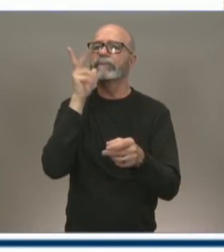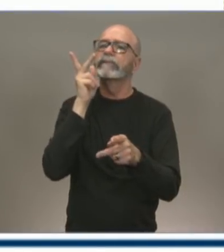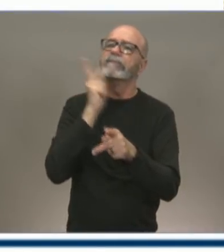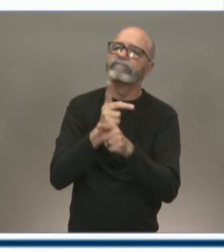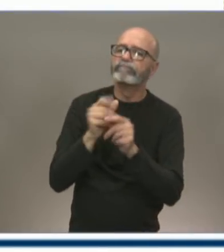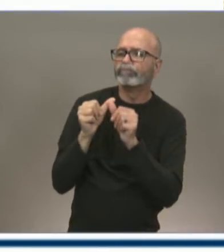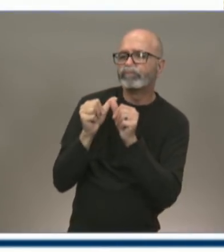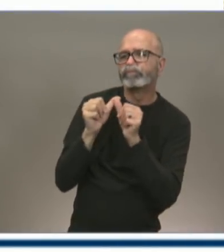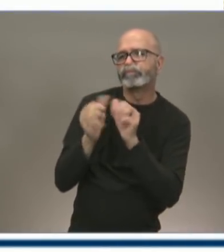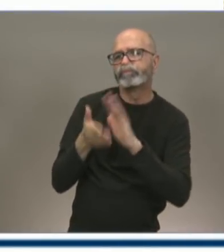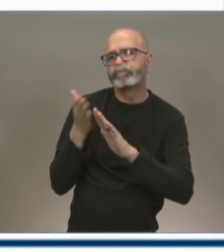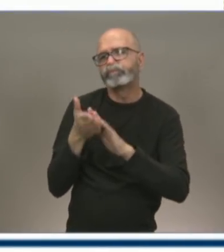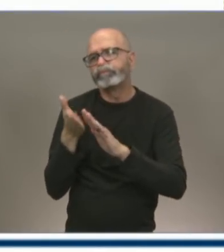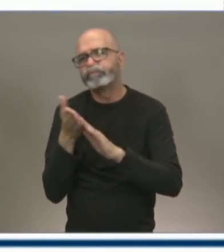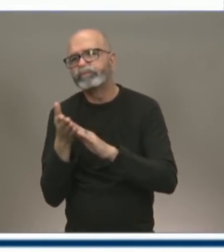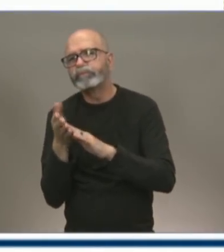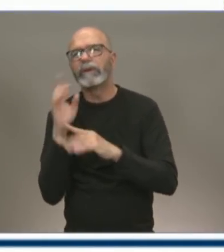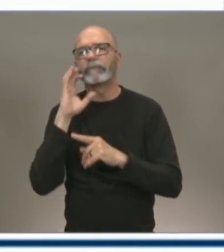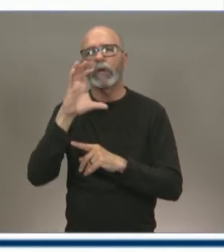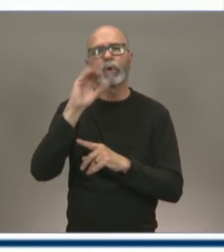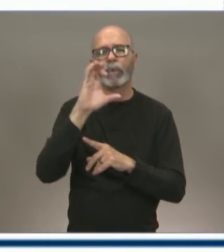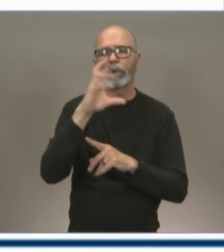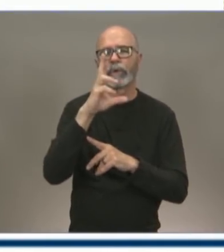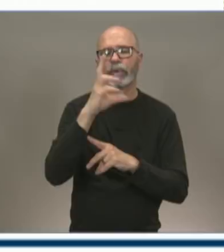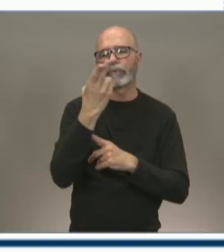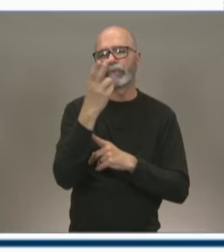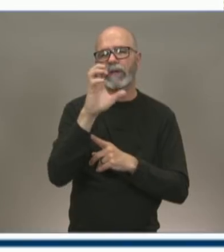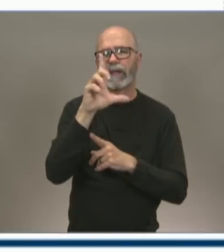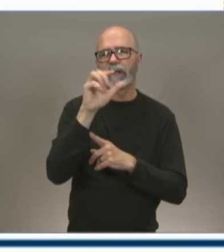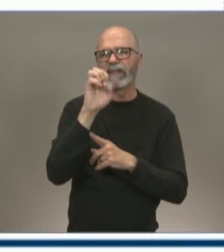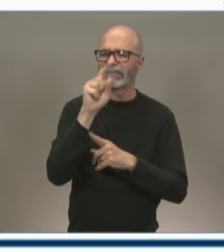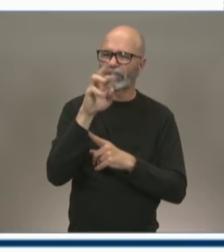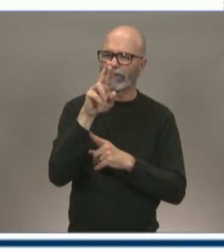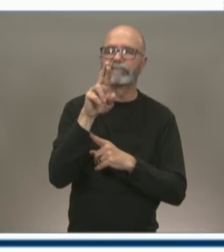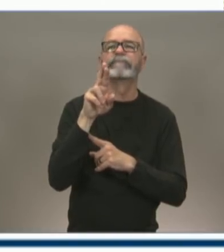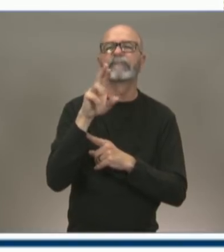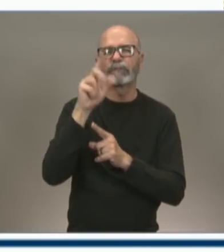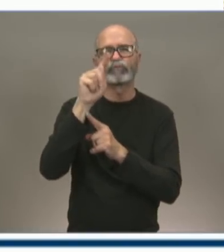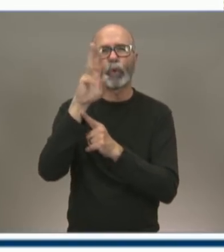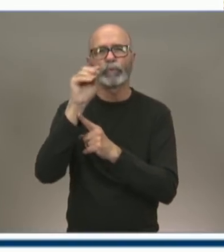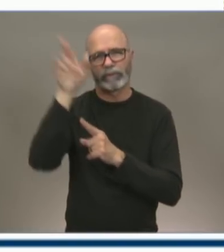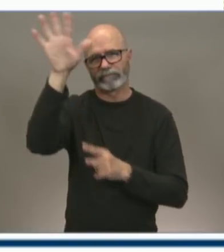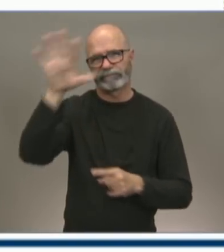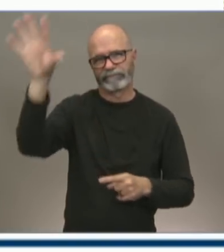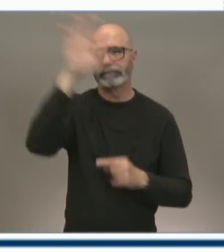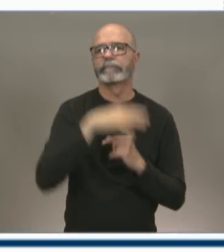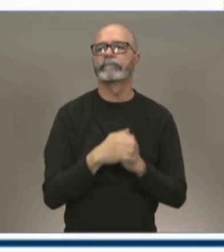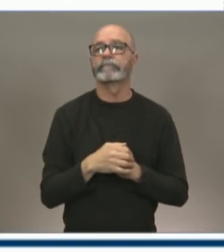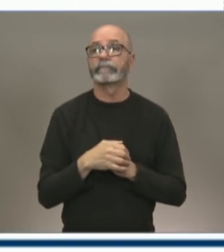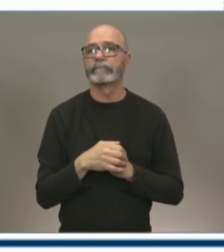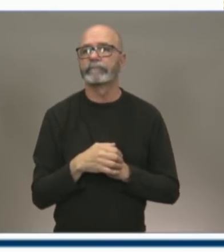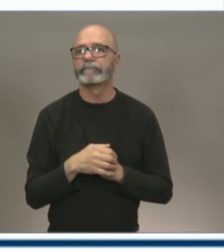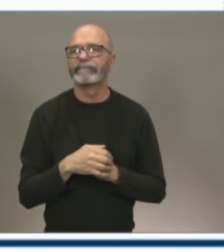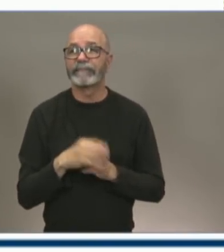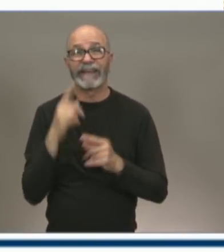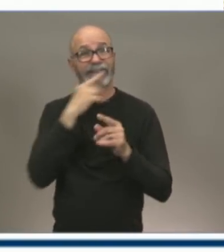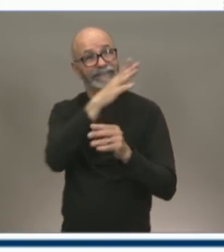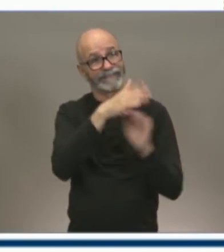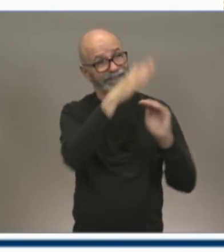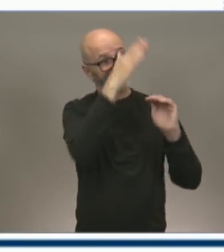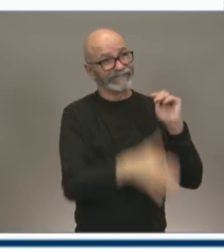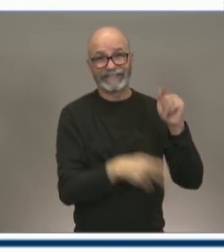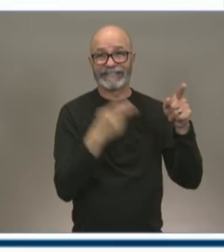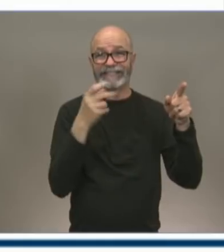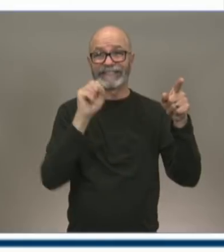wondering if you plan out to carry out your term as MLA for Annapolis after you step back from your role as Premier. I will continue to represent the people